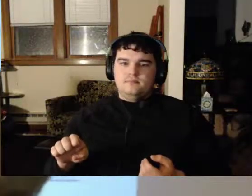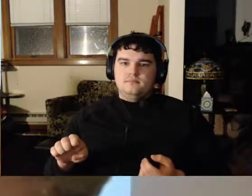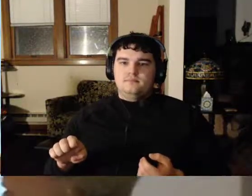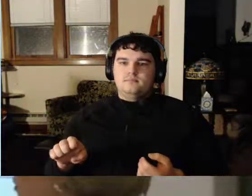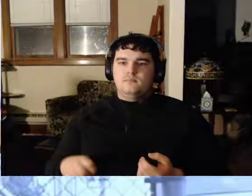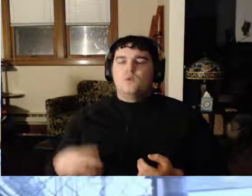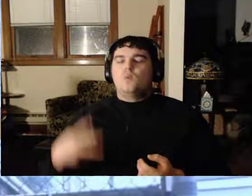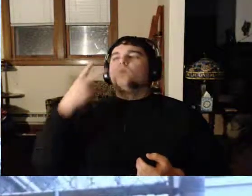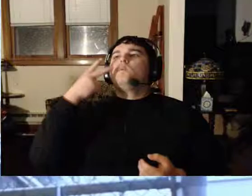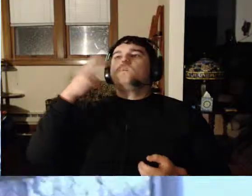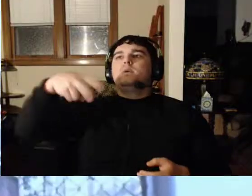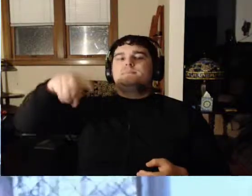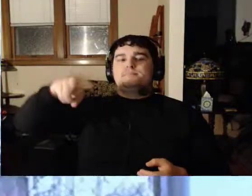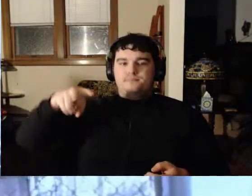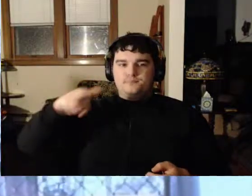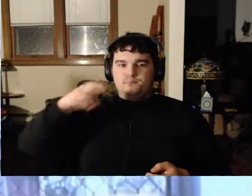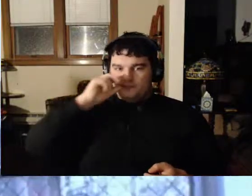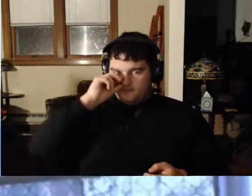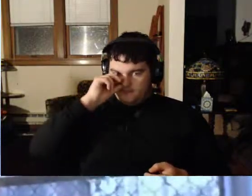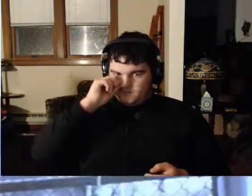Go ahead and read it to us.